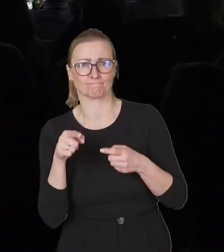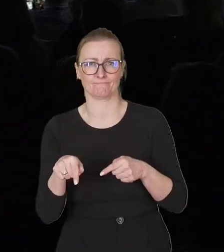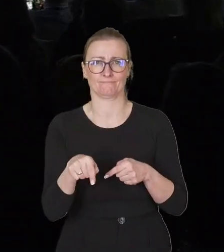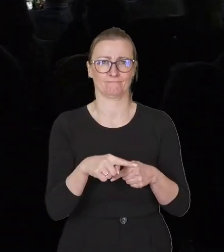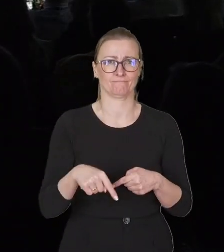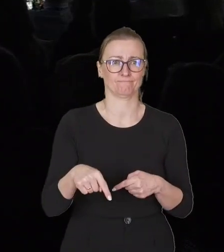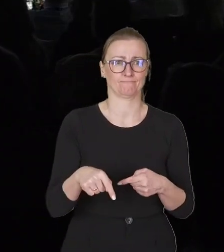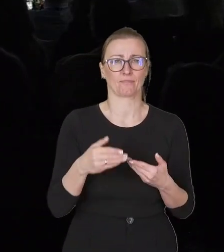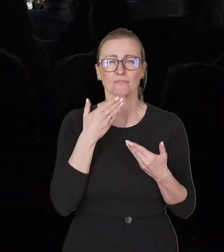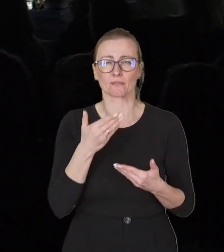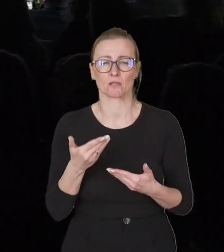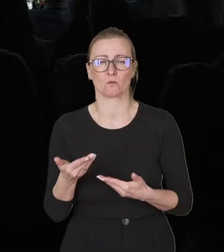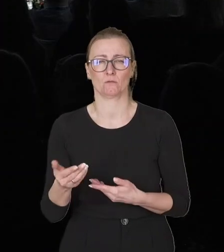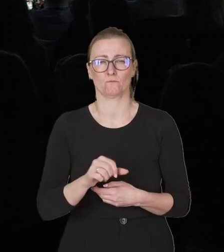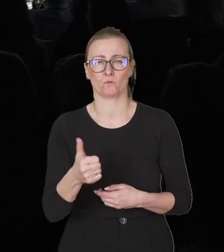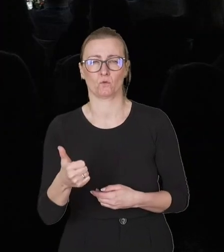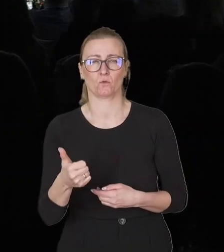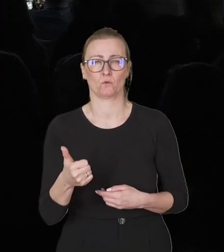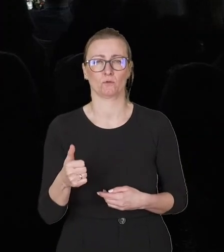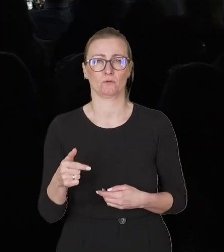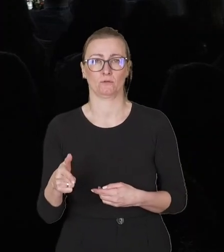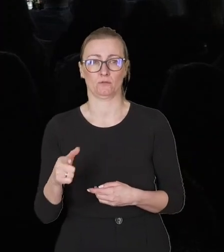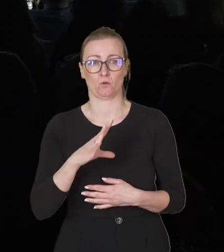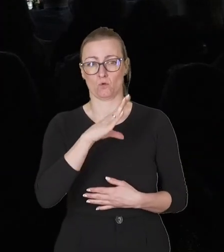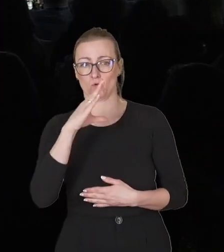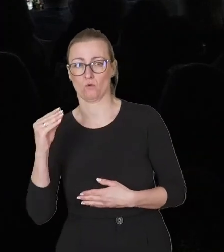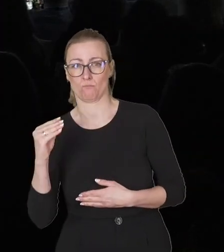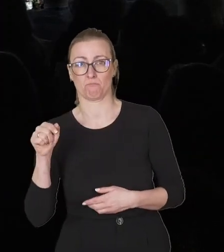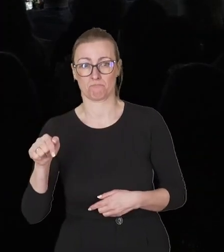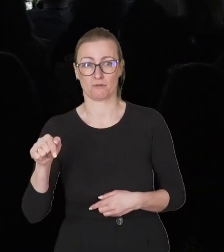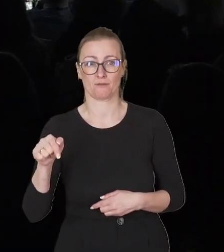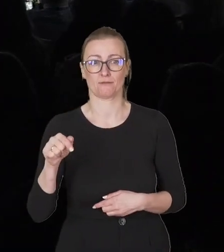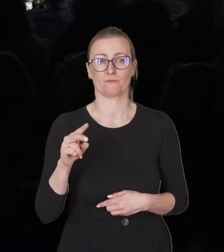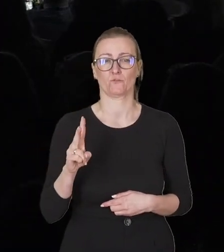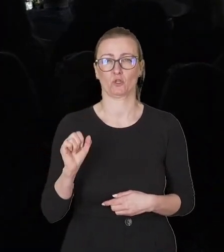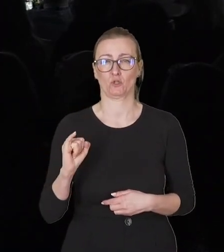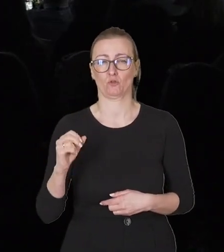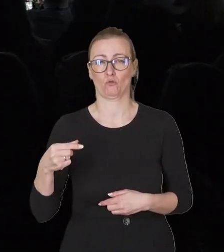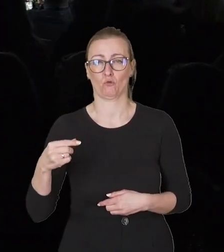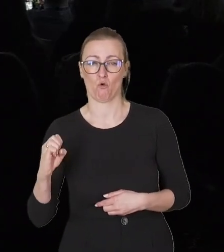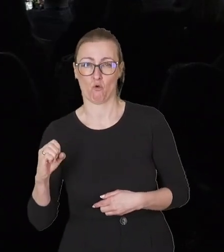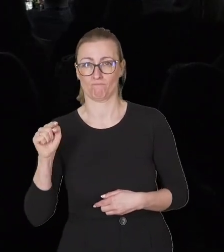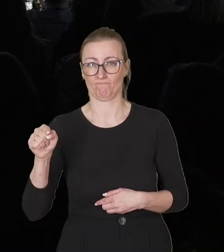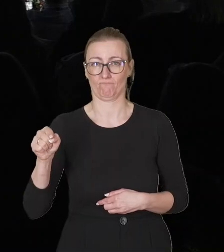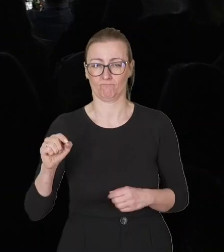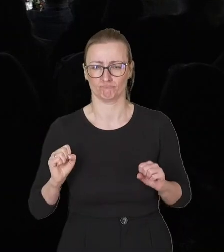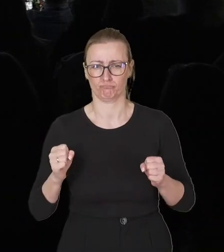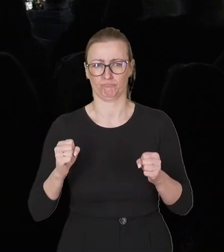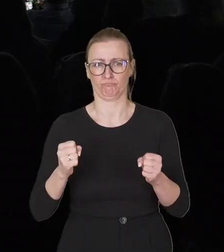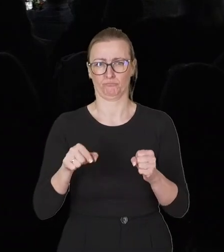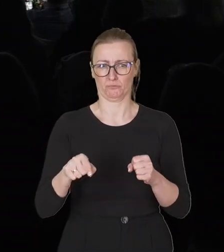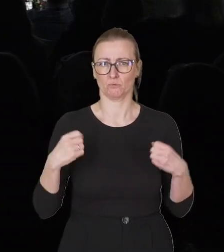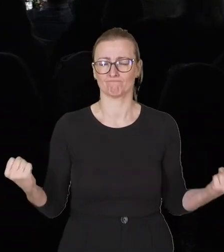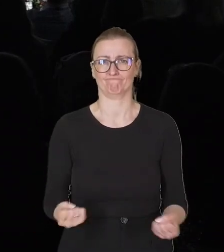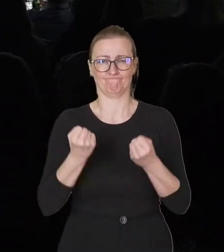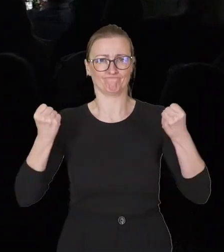you are extremely active in the ecosystem, in the regional ecosystem. You are also creating, in fact, the sectoral ecosystem. You are engaged in the Chamber